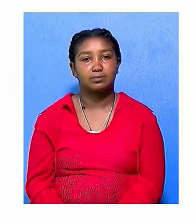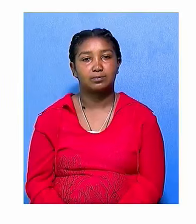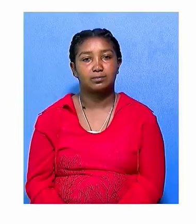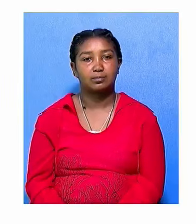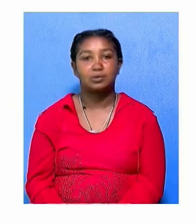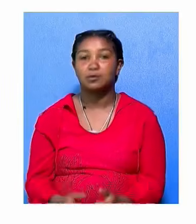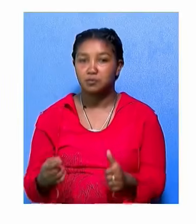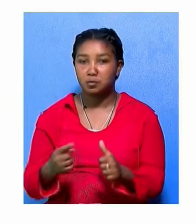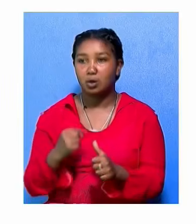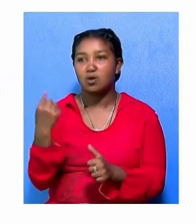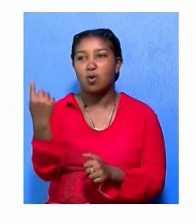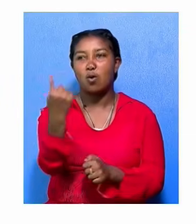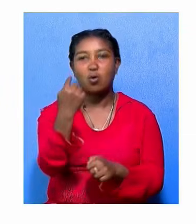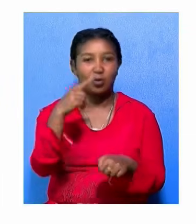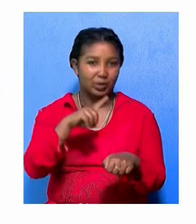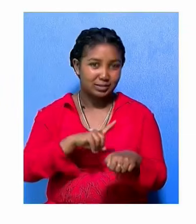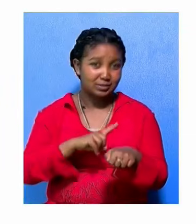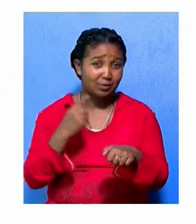always.